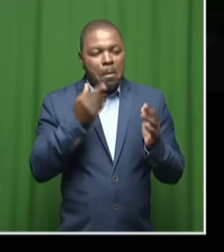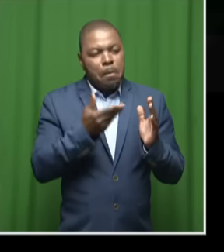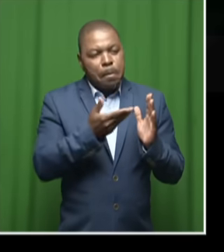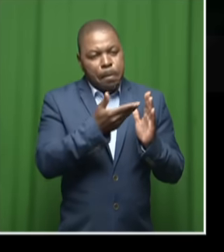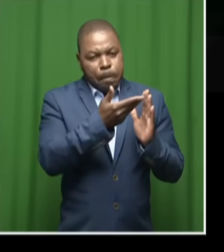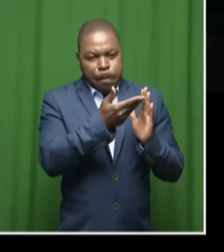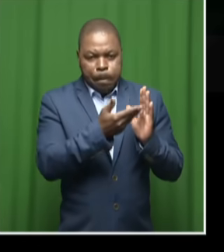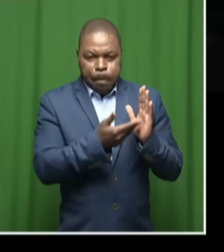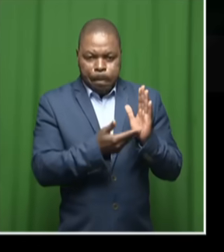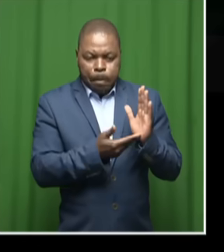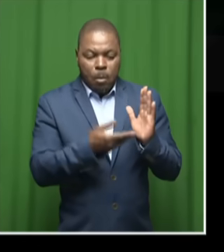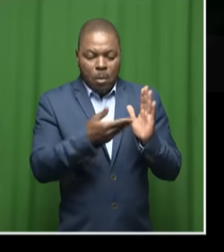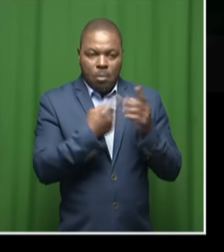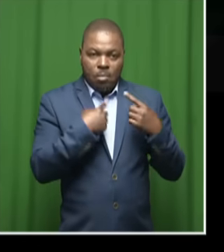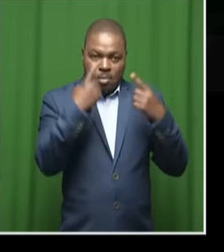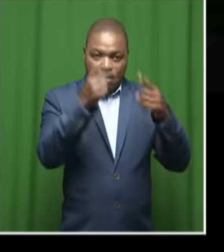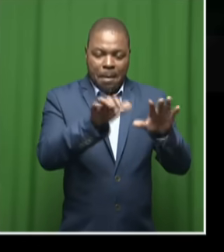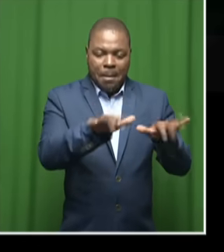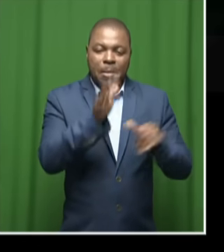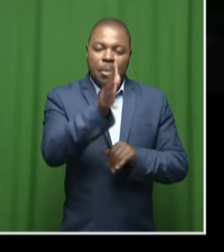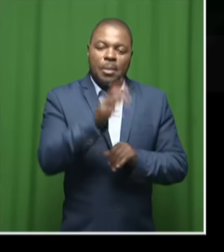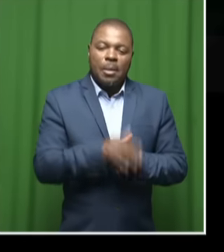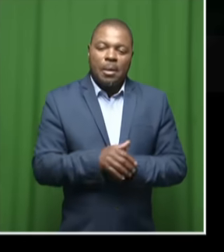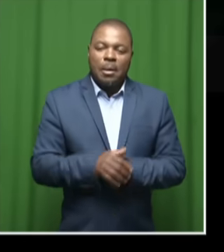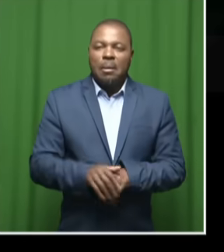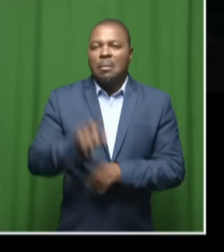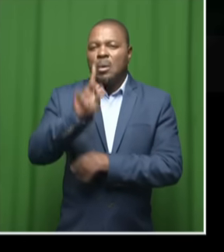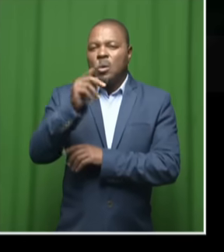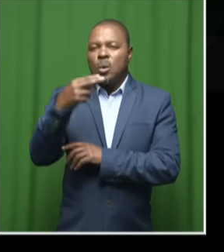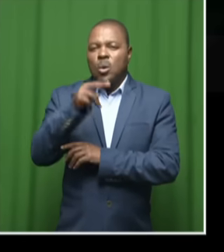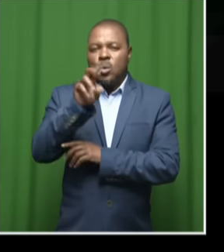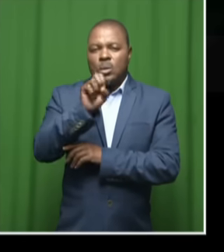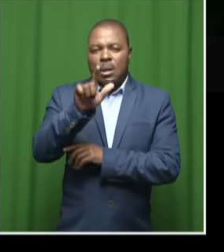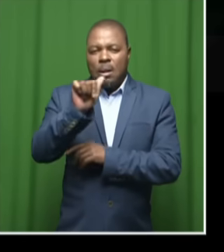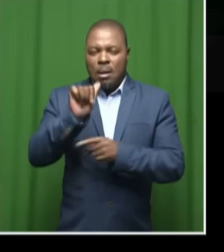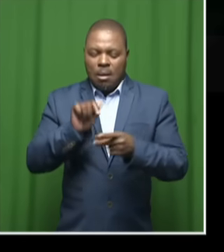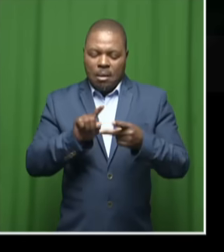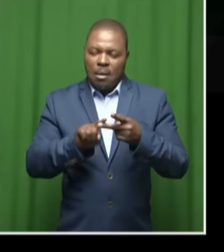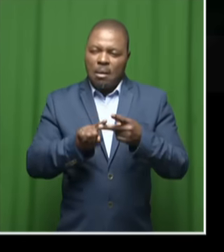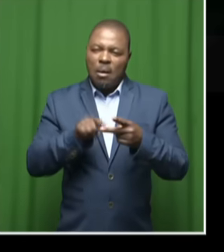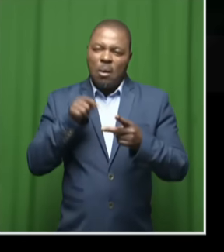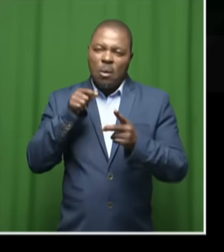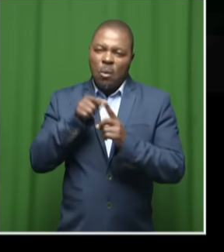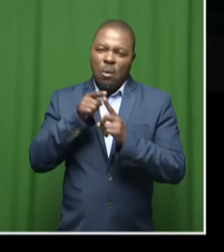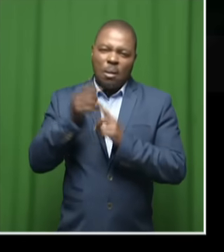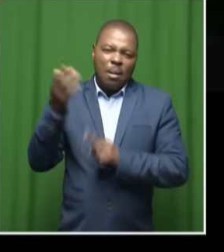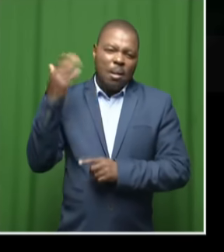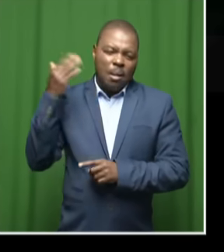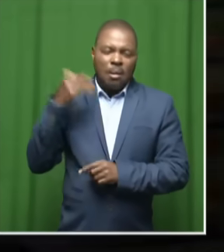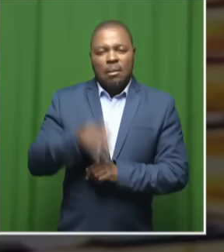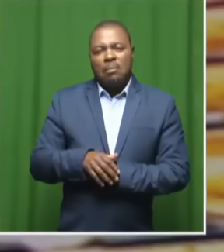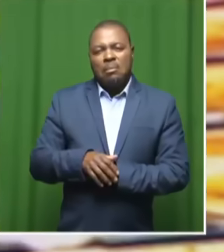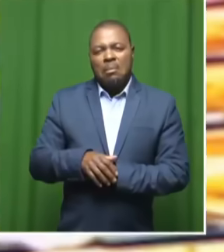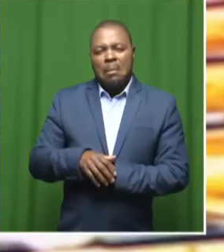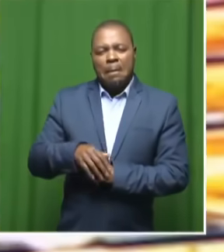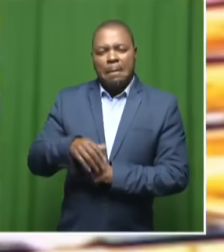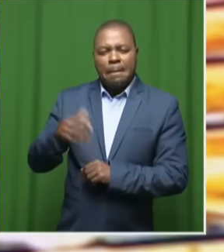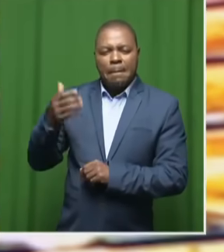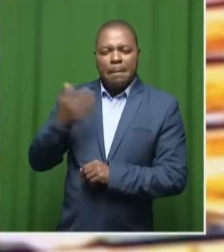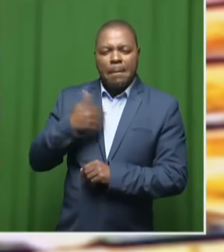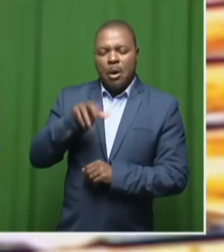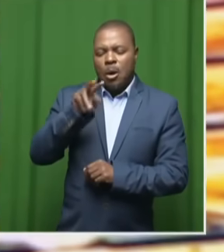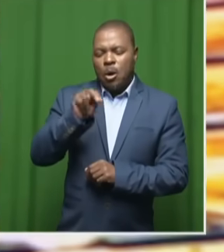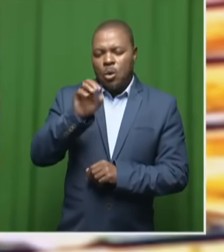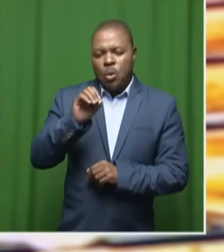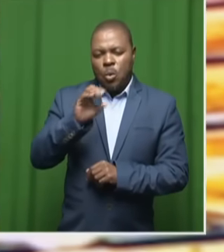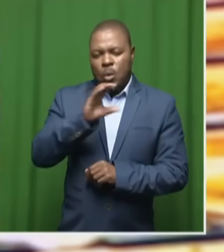to make it to Parliament this time around. You've got Kusela Sangoni, the former president spokesperson. You've got Nongeba